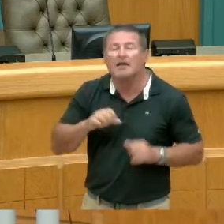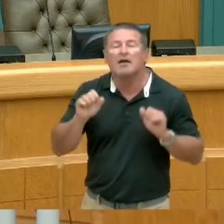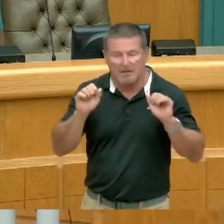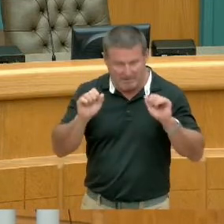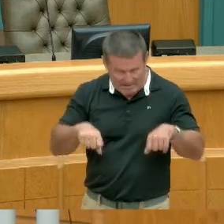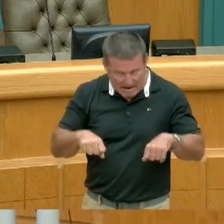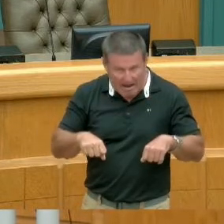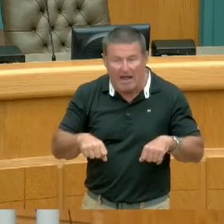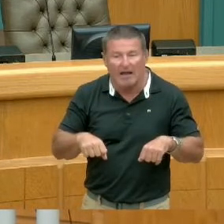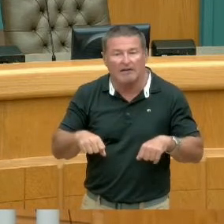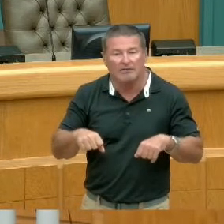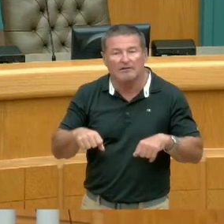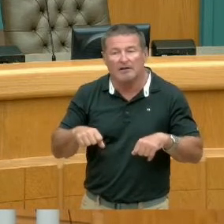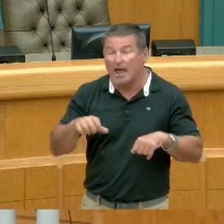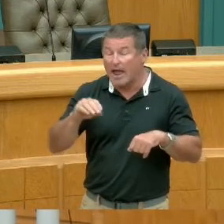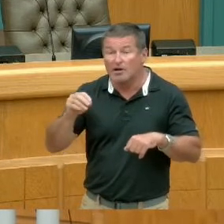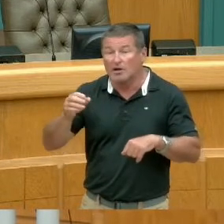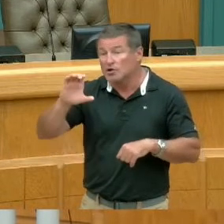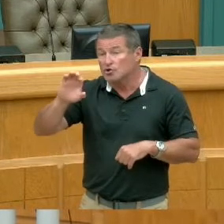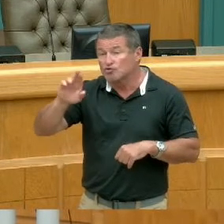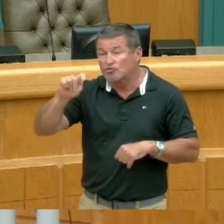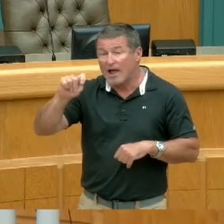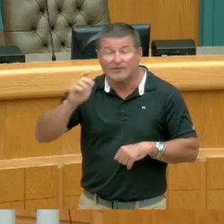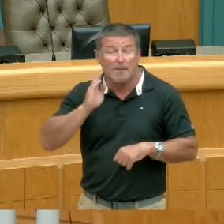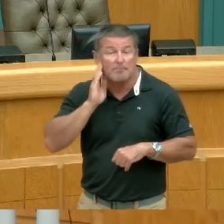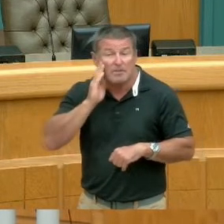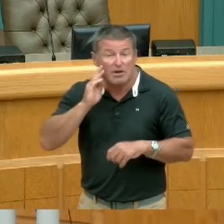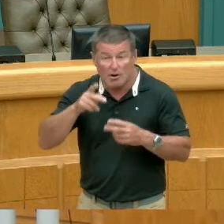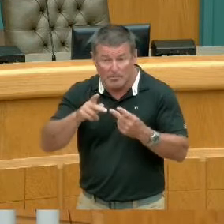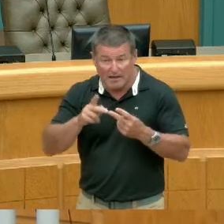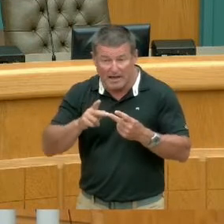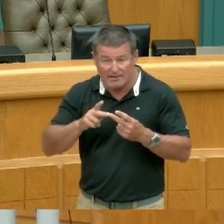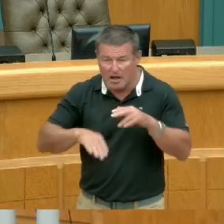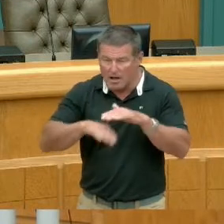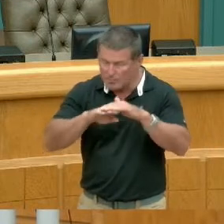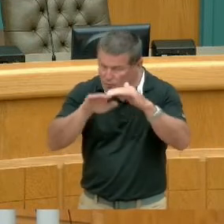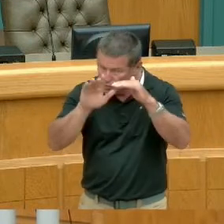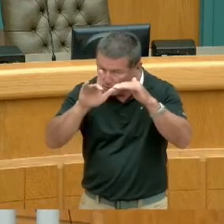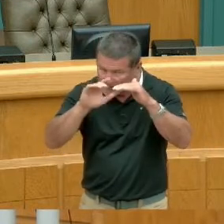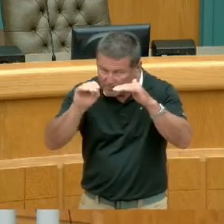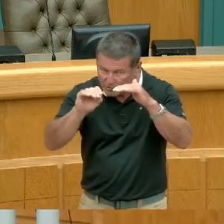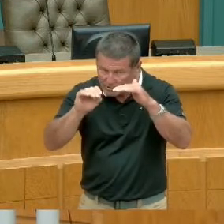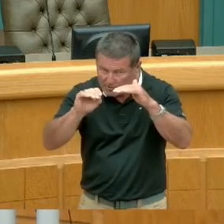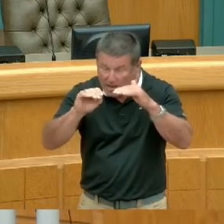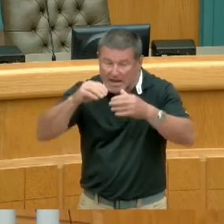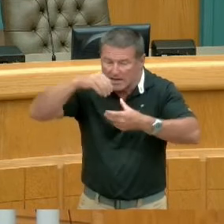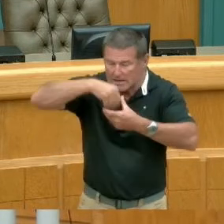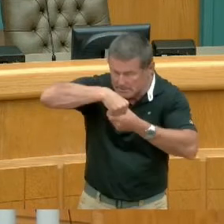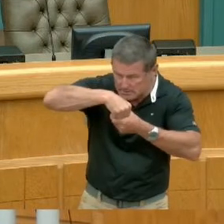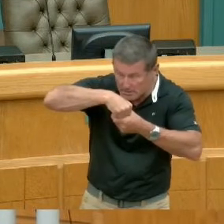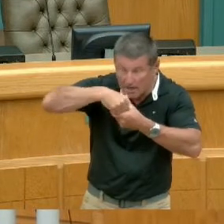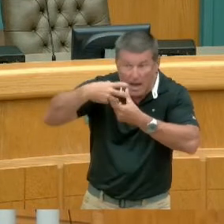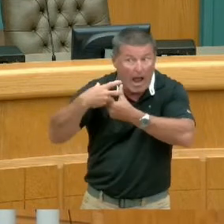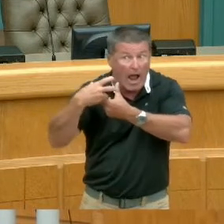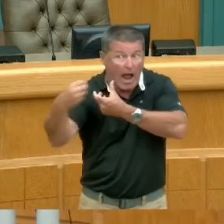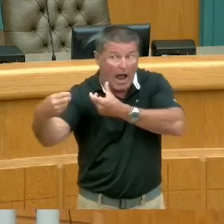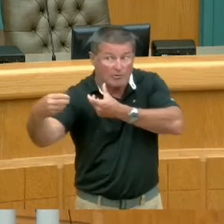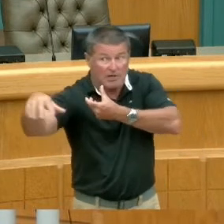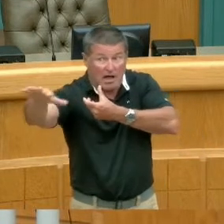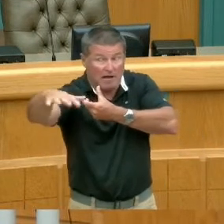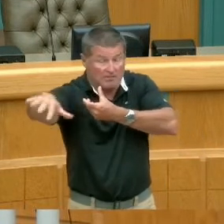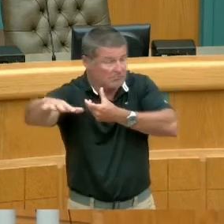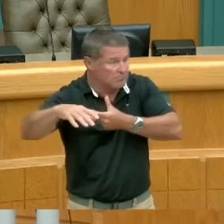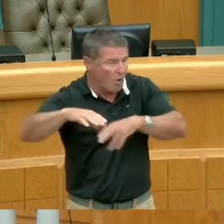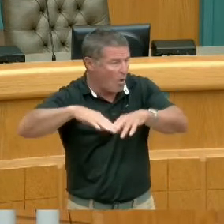25% occupancy. But like restaurants, these occupancy limits do not apply to outdoor areas that maintain safe social distancing